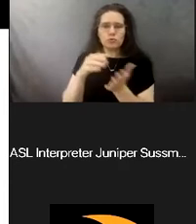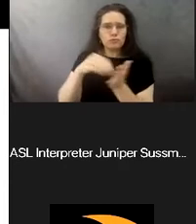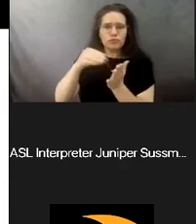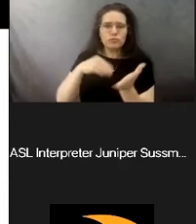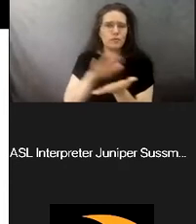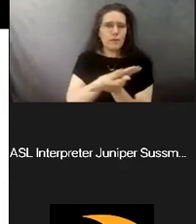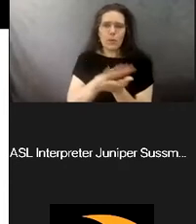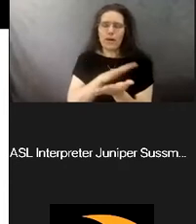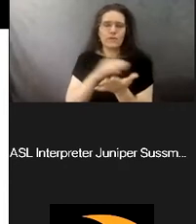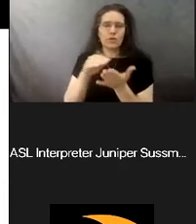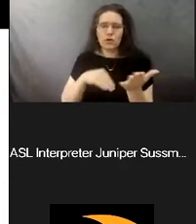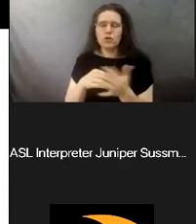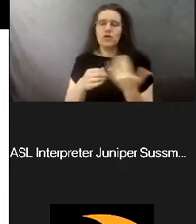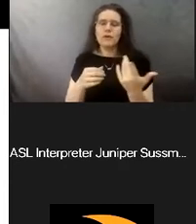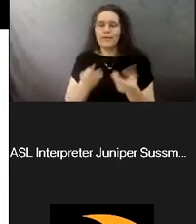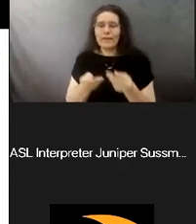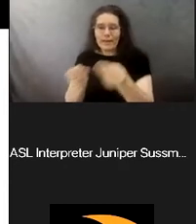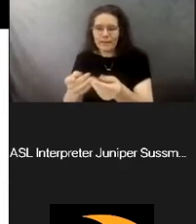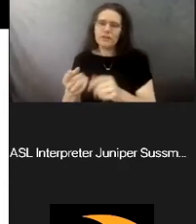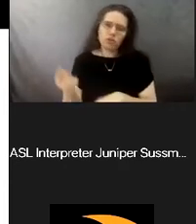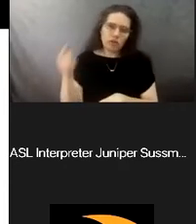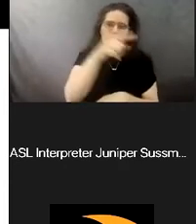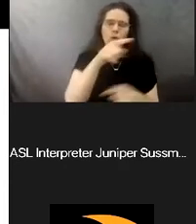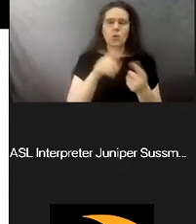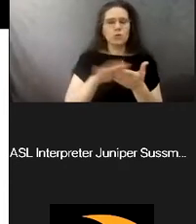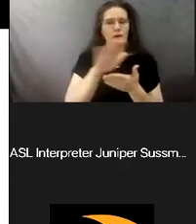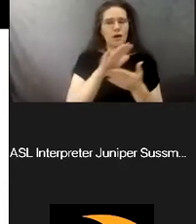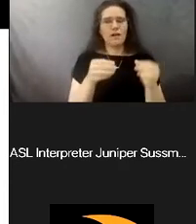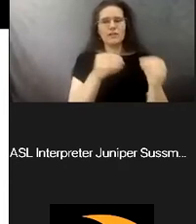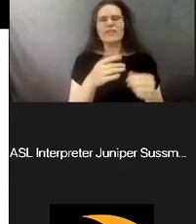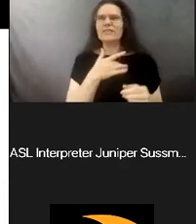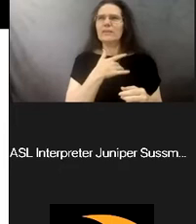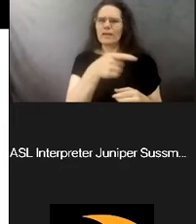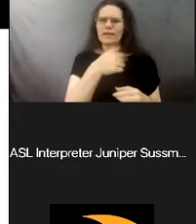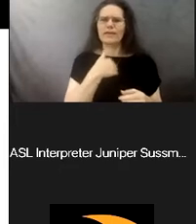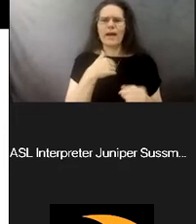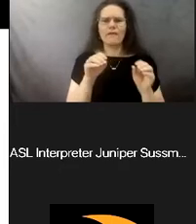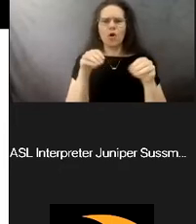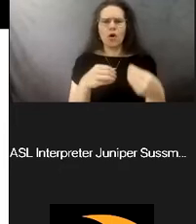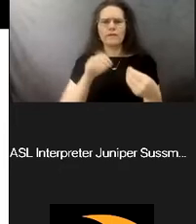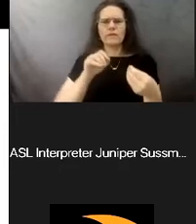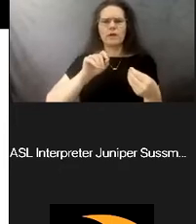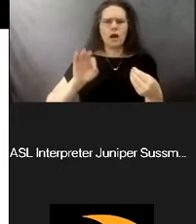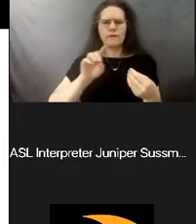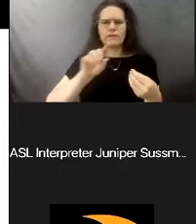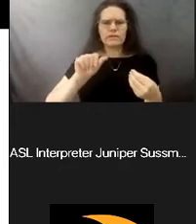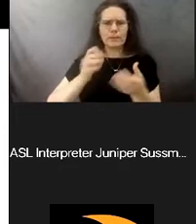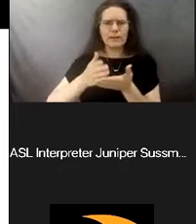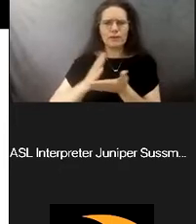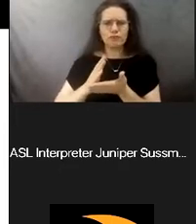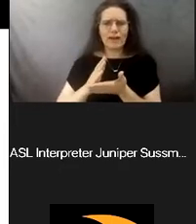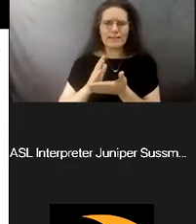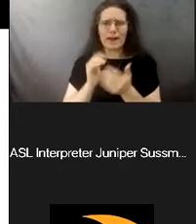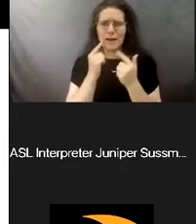able to go to the colleges. It's usually the Office of Disability Rights. It's and I'm smiling because